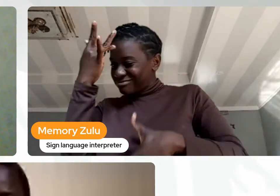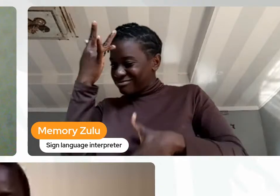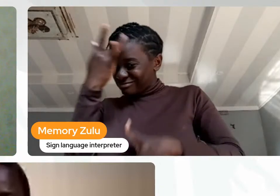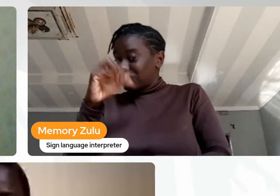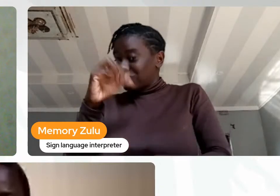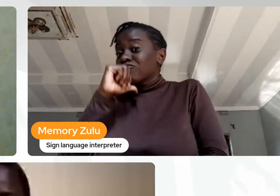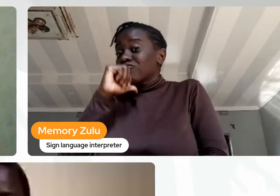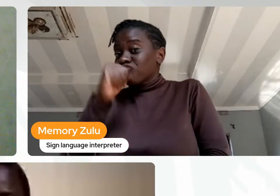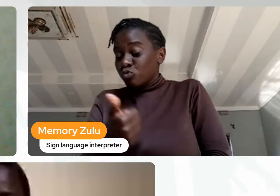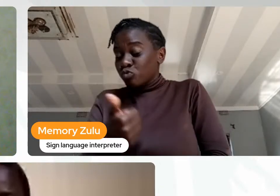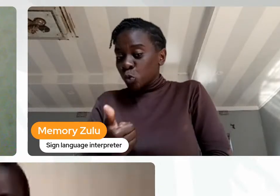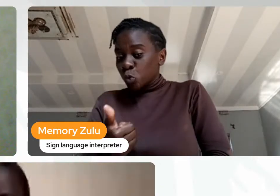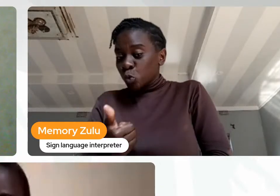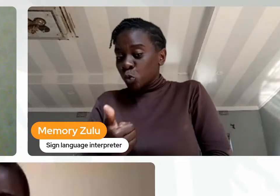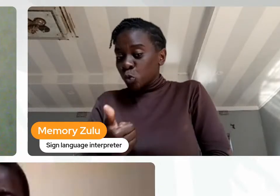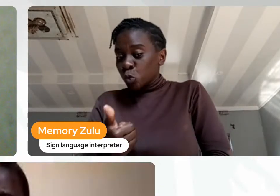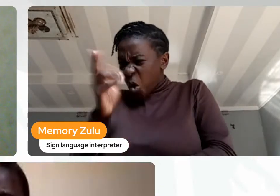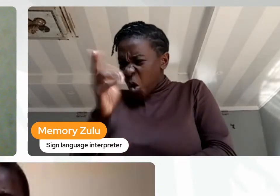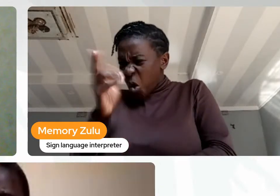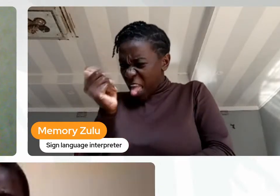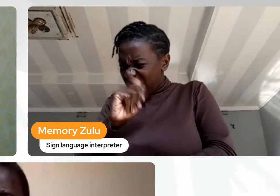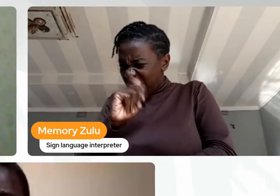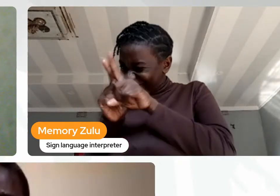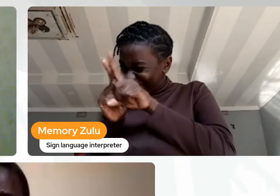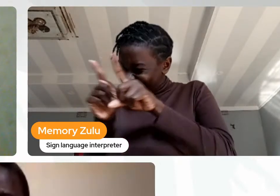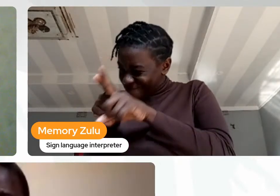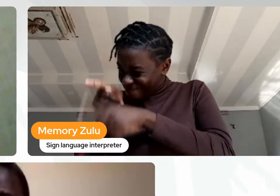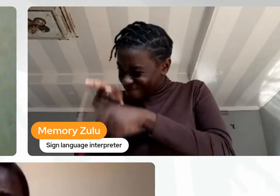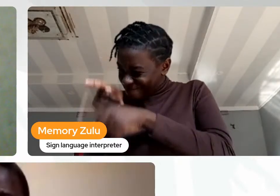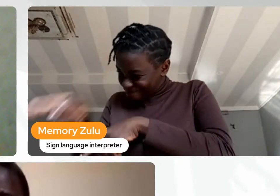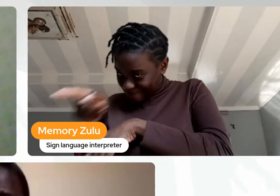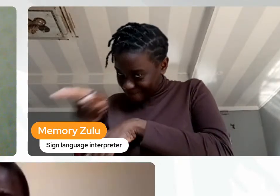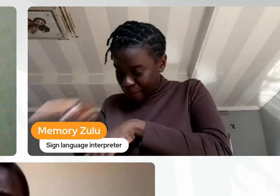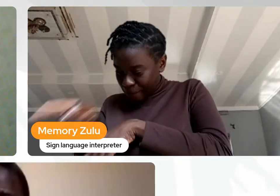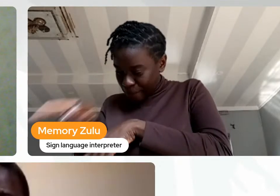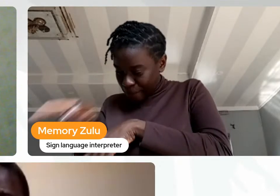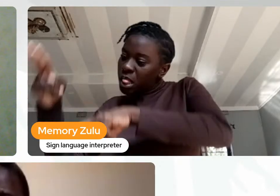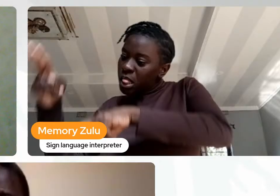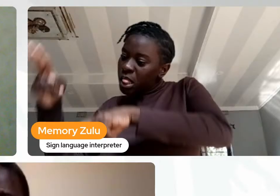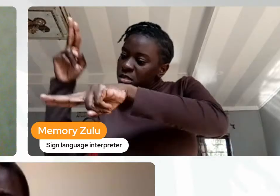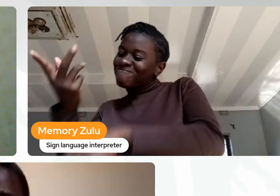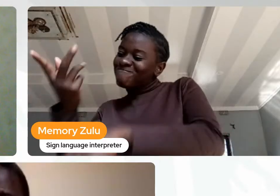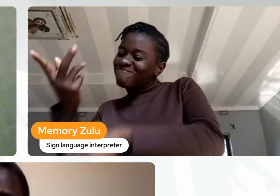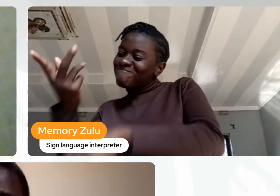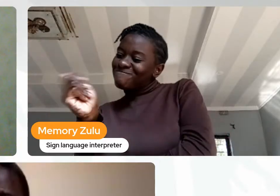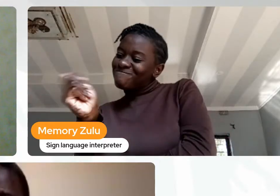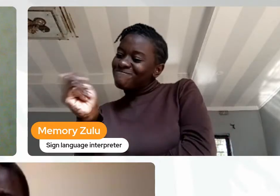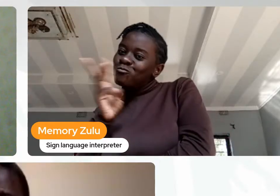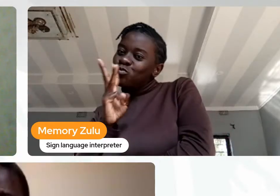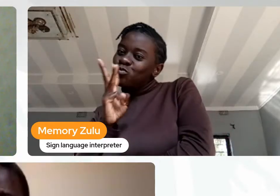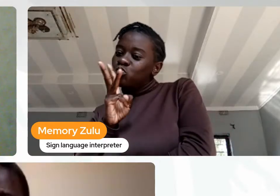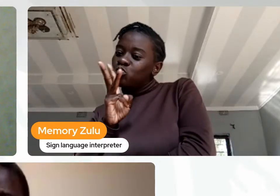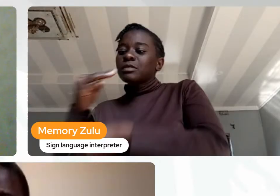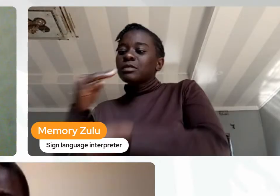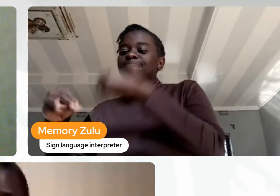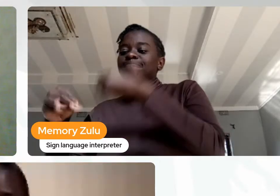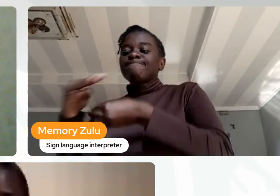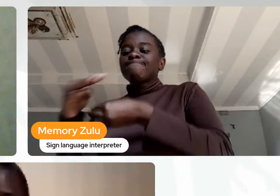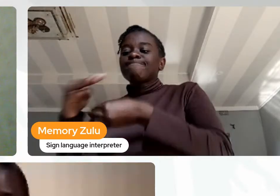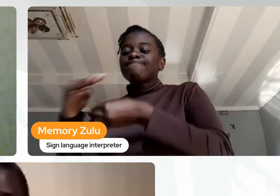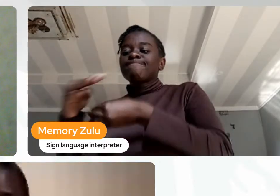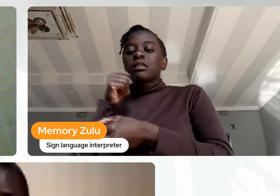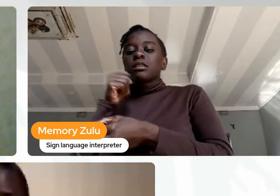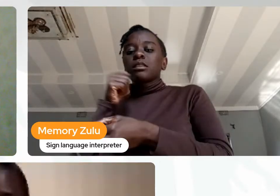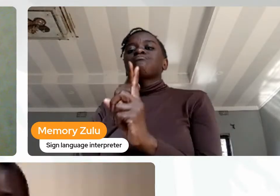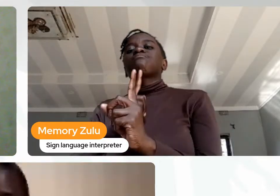having a UTI. So it's advisable to clean the toilet fan before you sit on it. Thank you. So it's possible